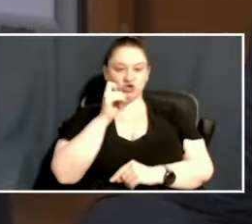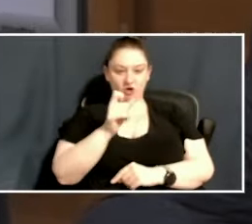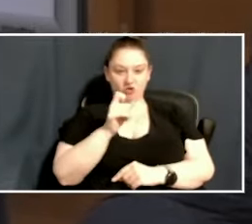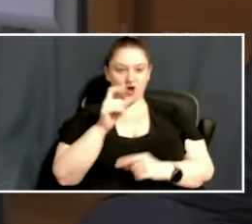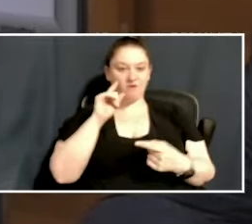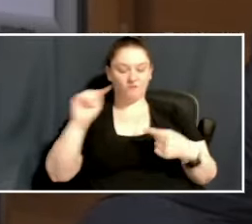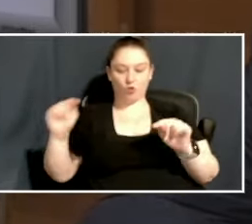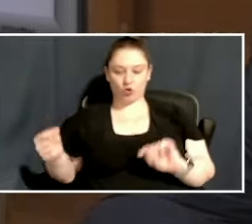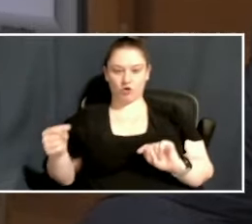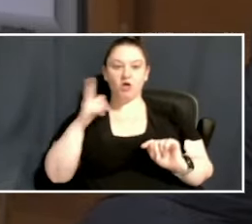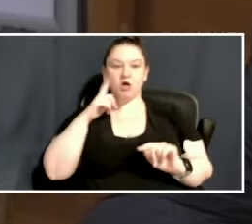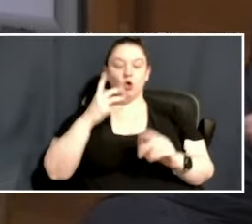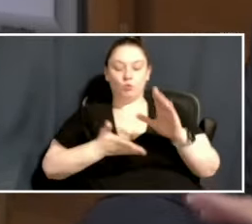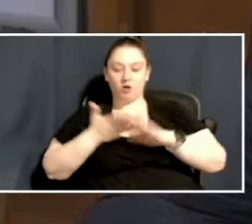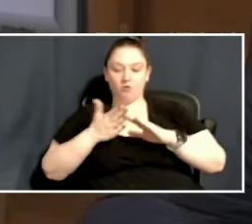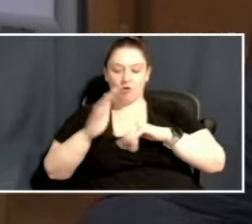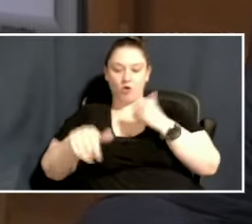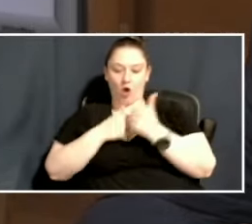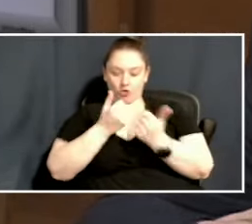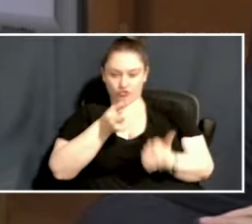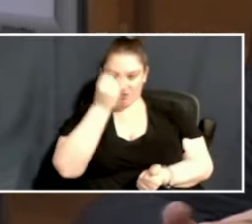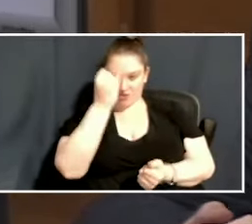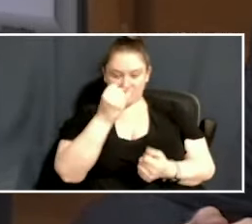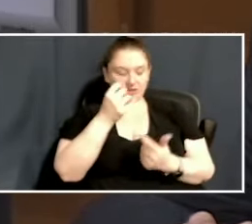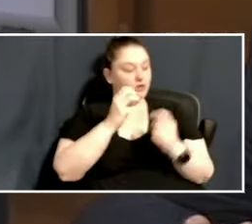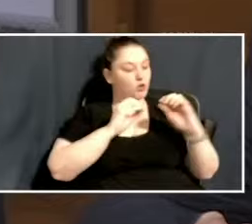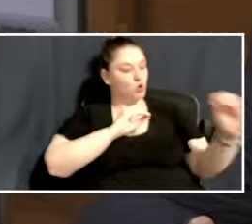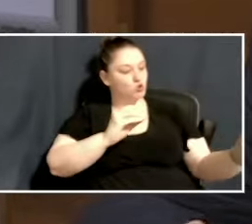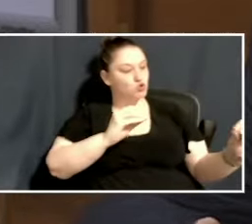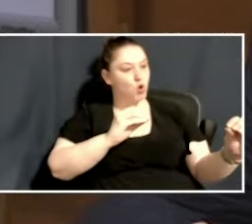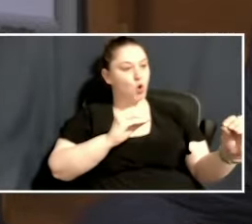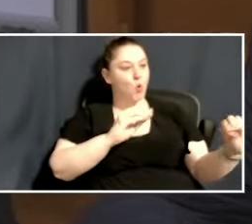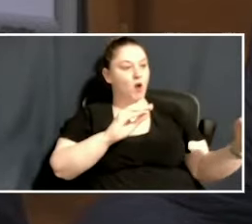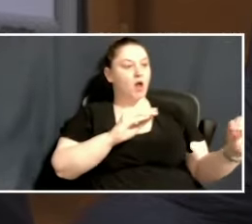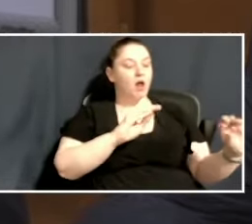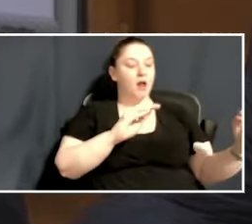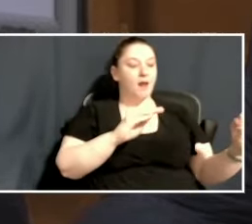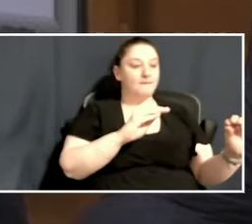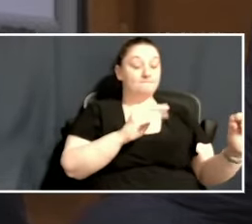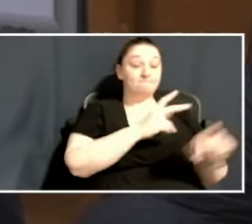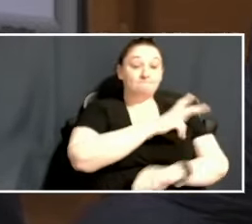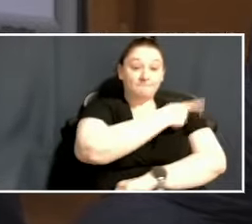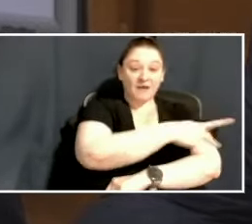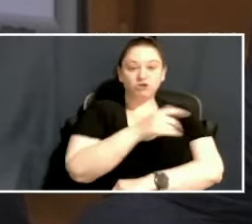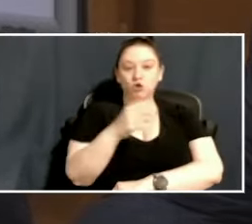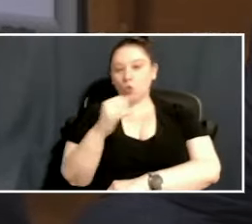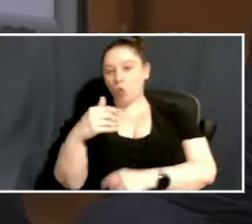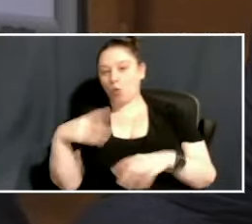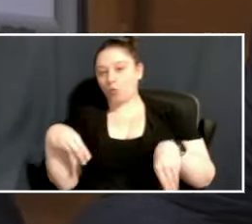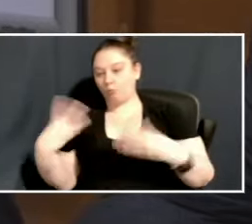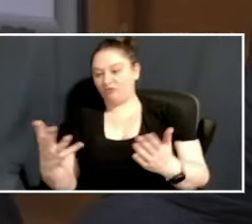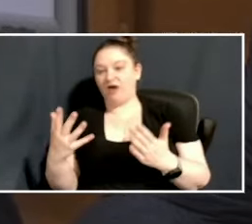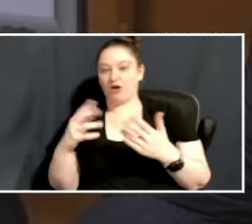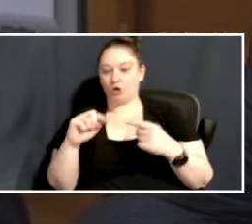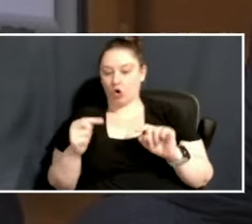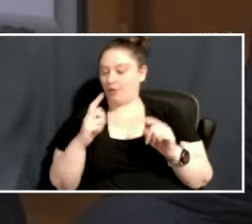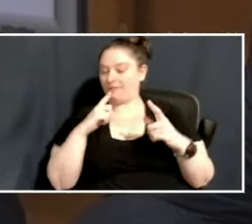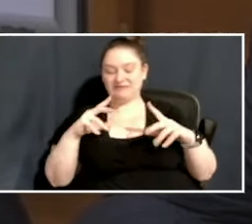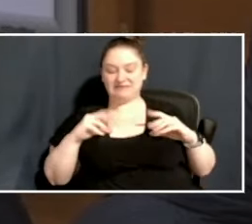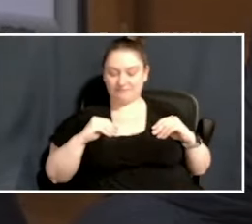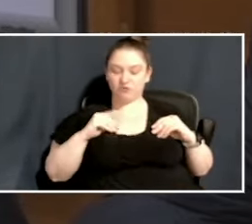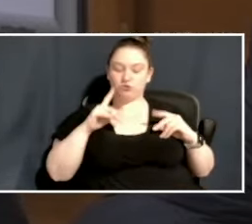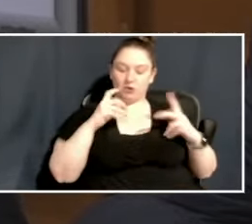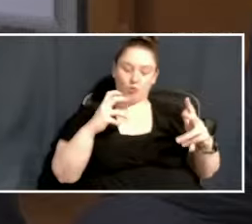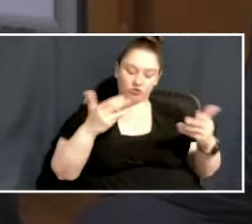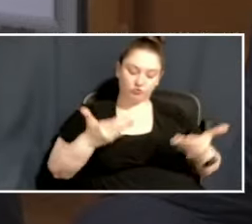under the principle that no patient, employee, or provider harm is acceptable to us. So we would like to invite everyone in this room, whoever's